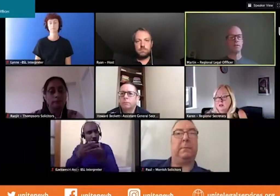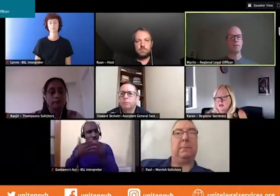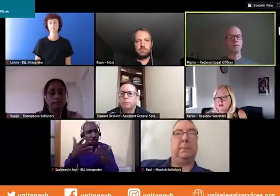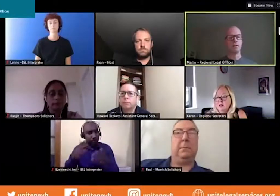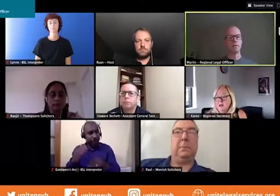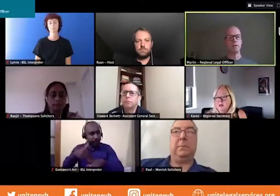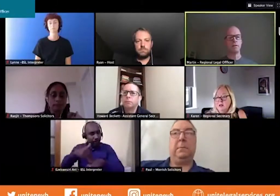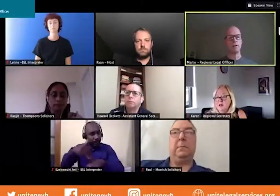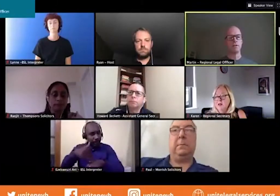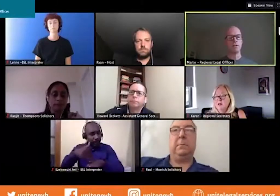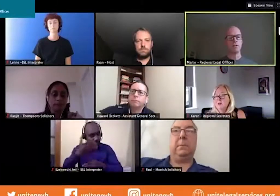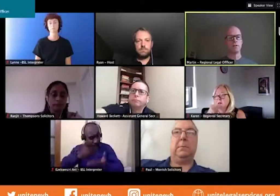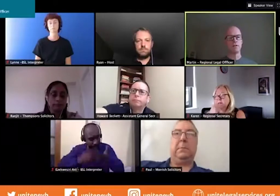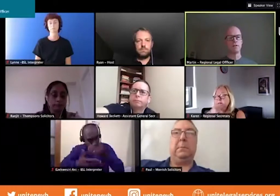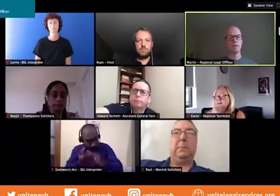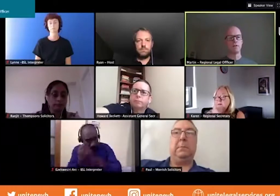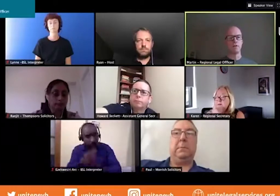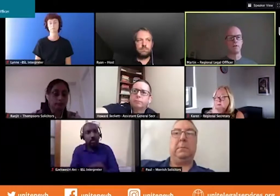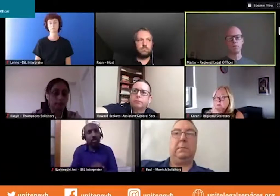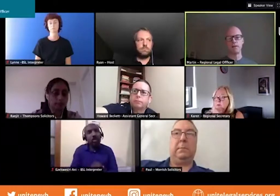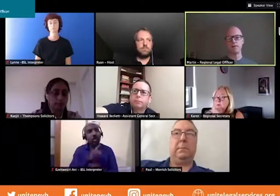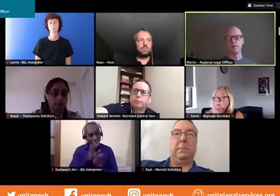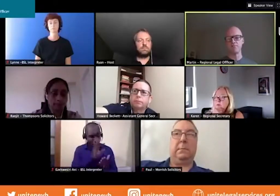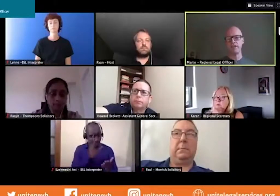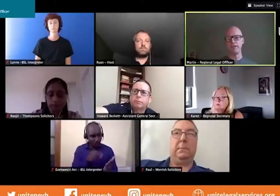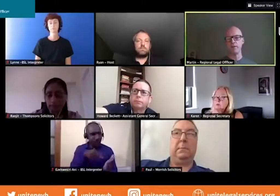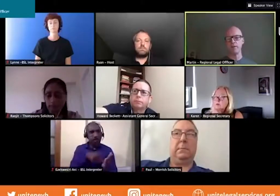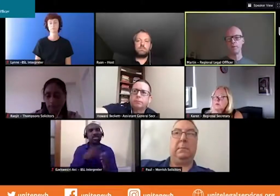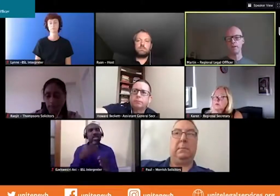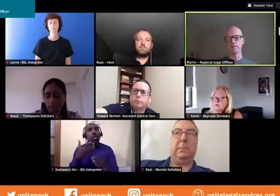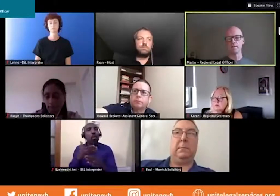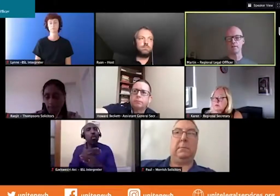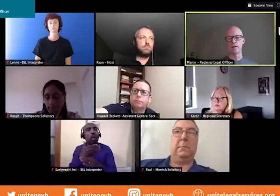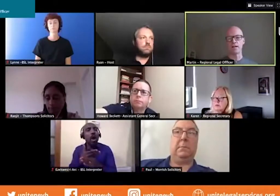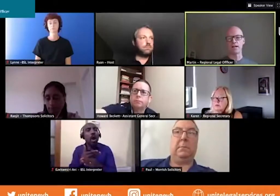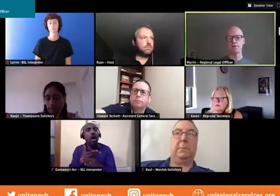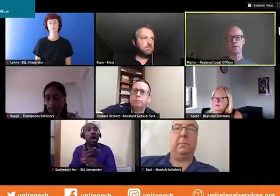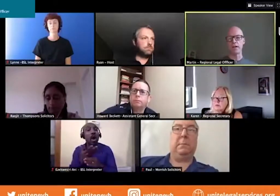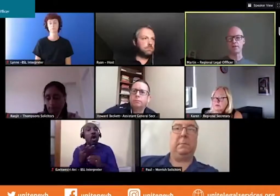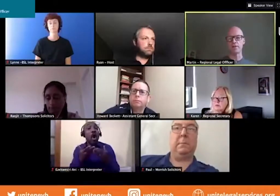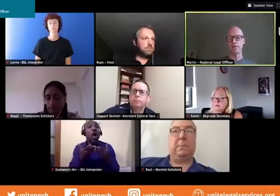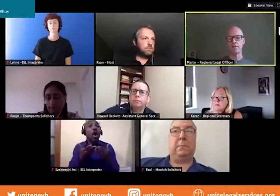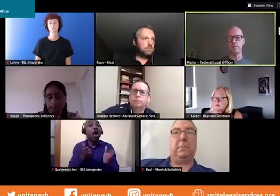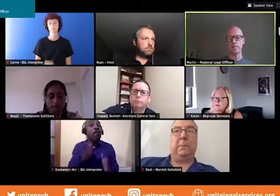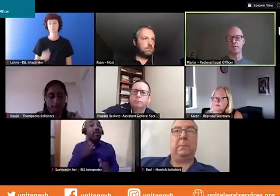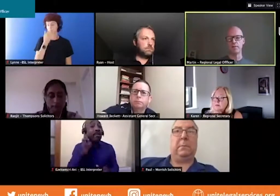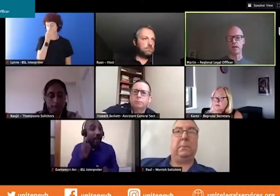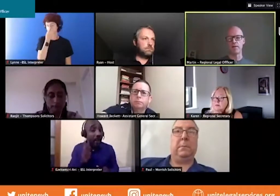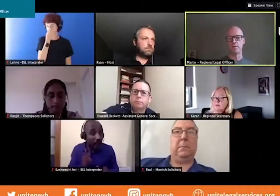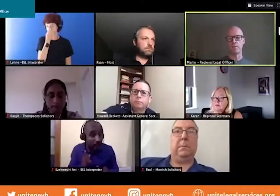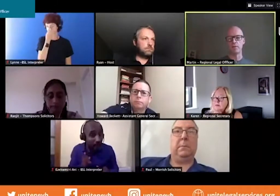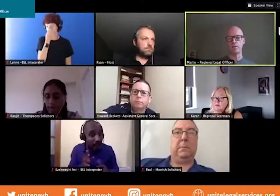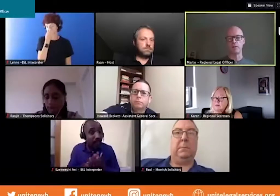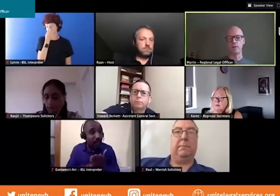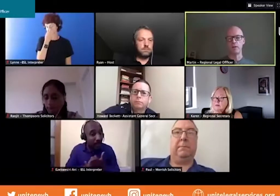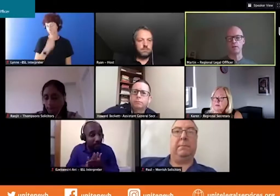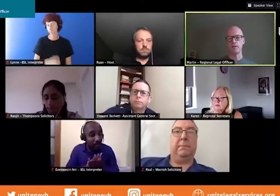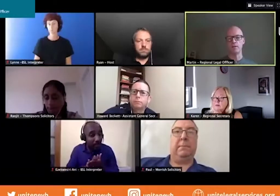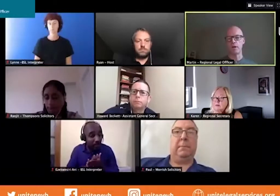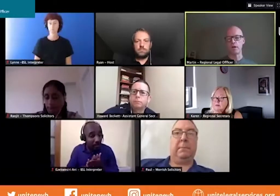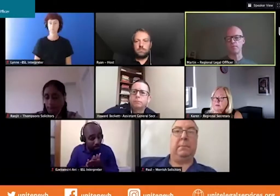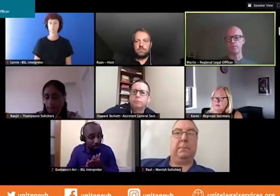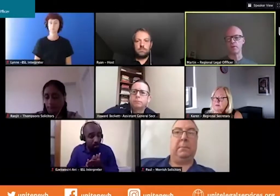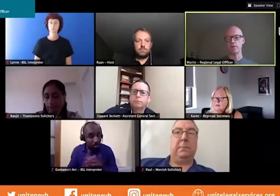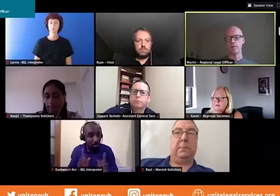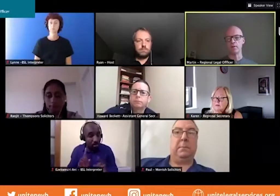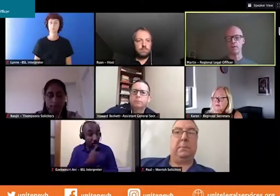And, in the question, it says that the workplace is reopening. So that kind of suggests that maybe the staff have been,